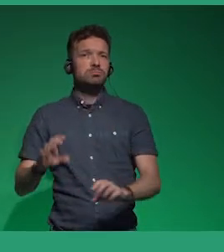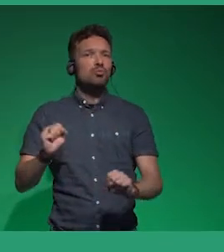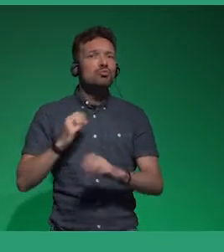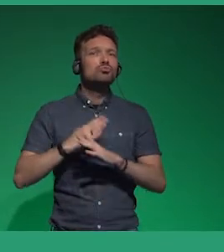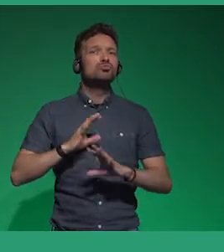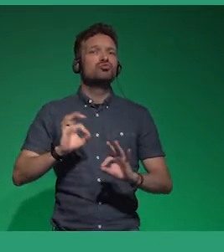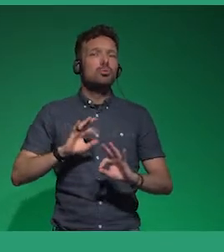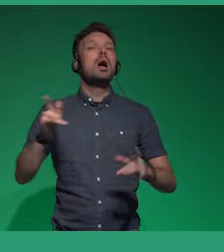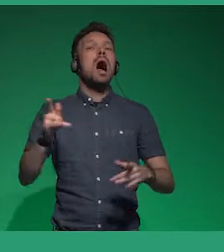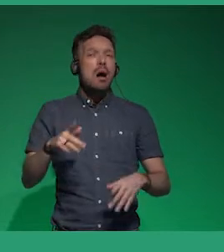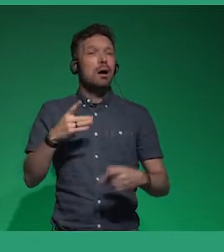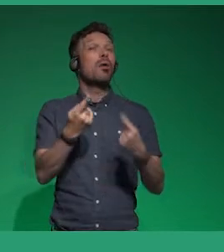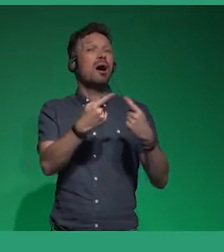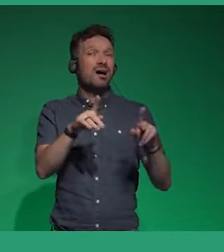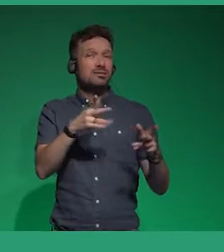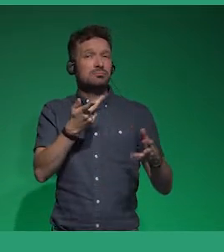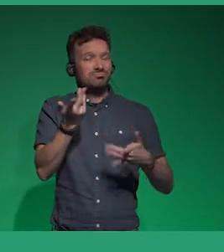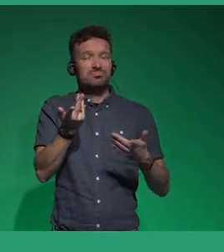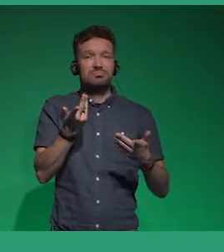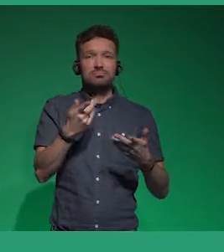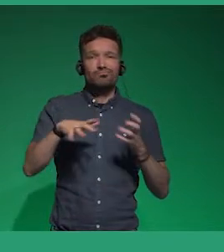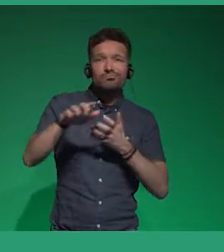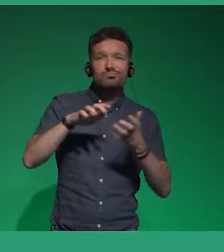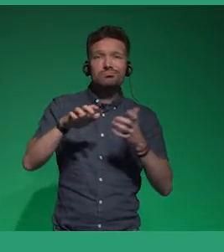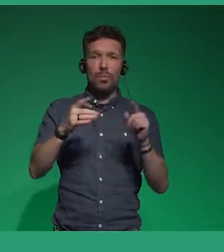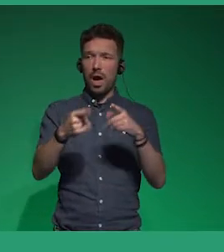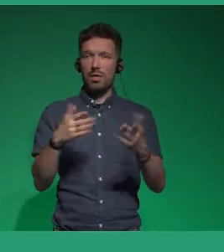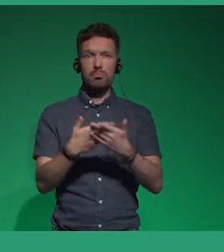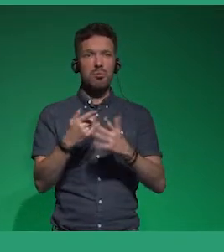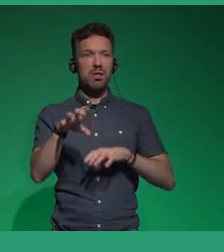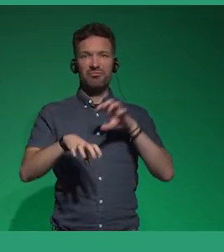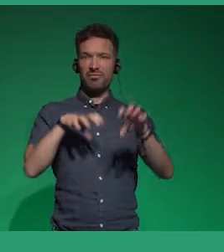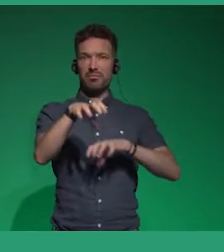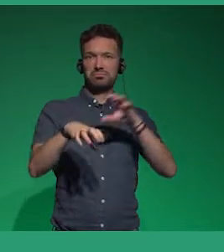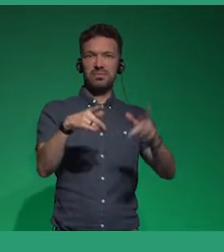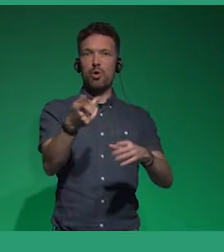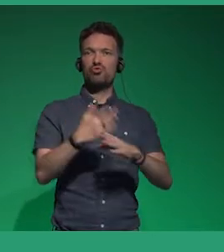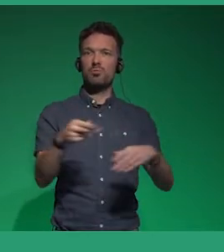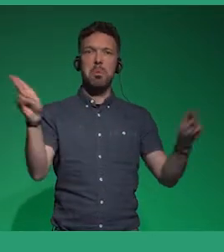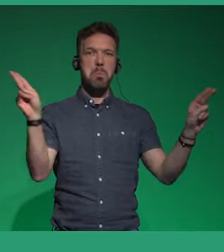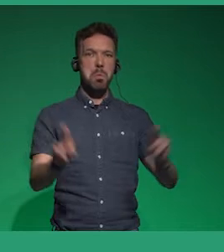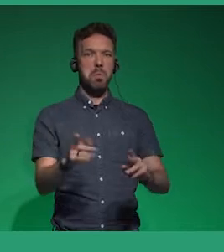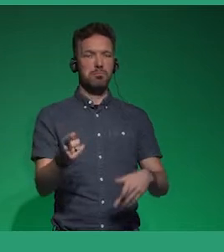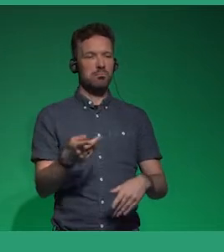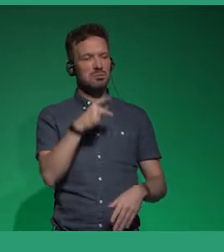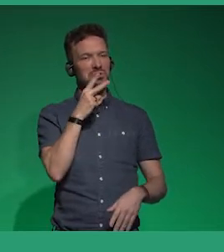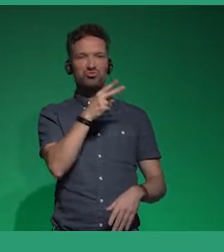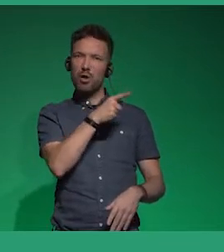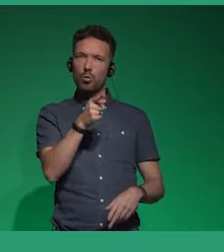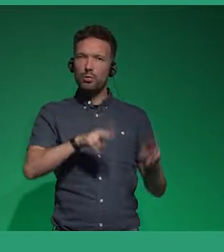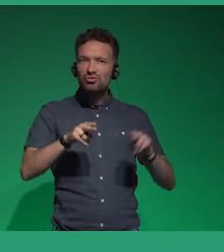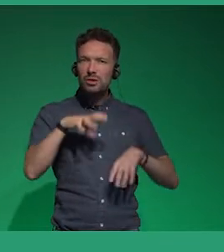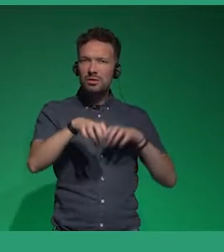in composition. So we're not only losing species, but the species that remain are different, or the communities are different.